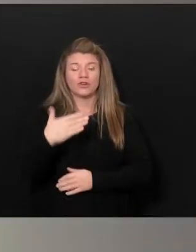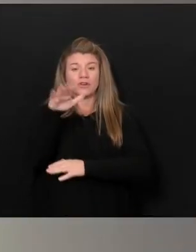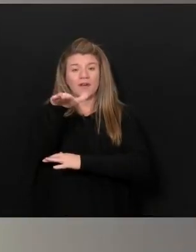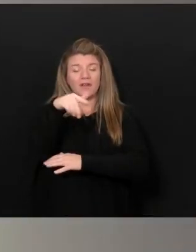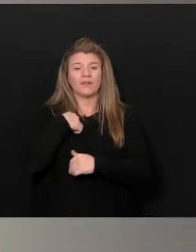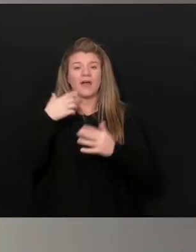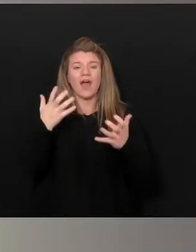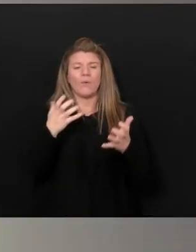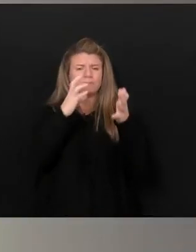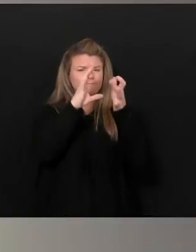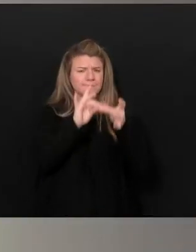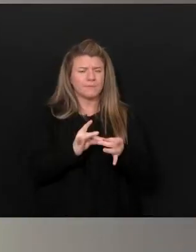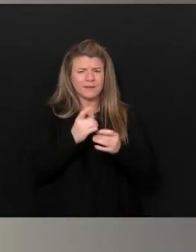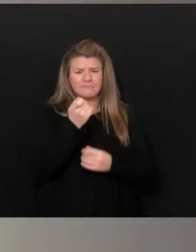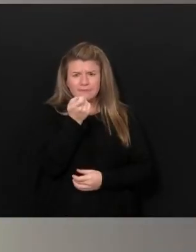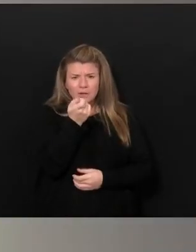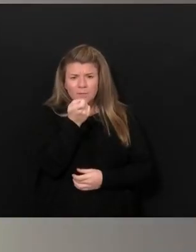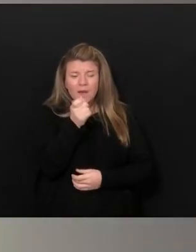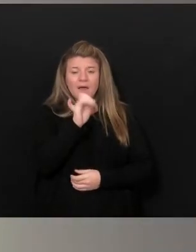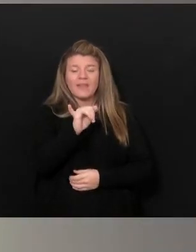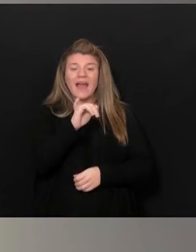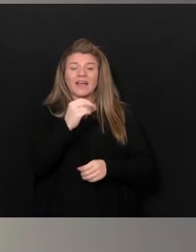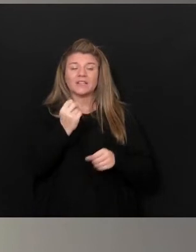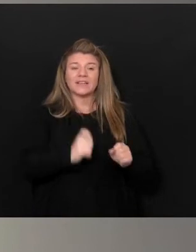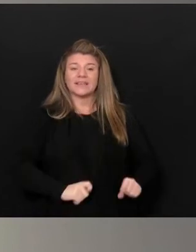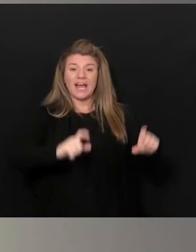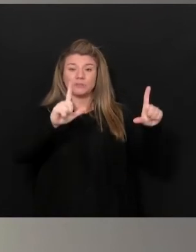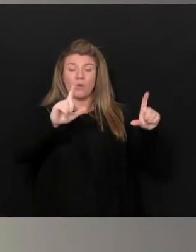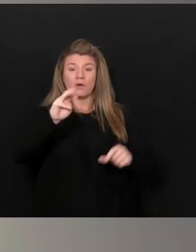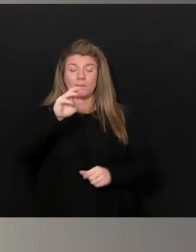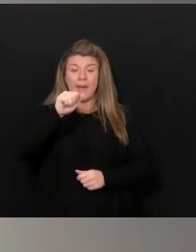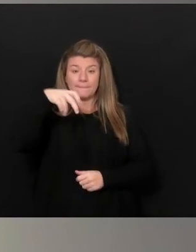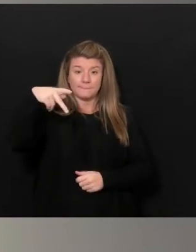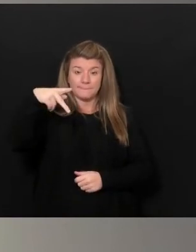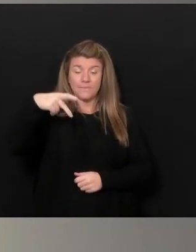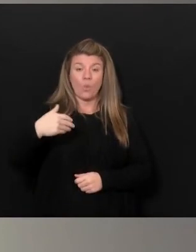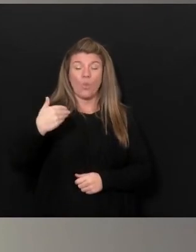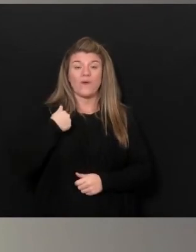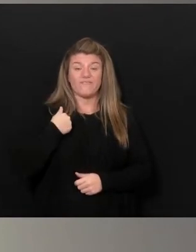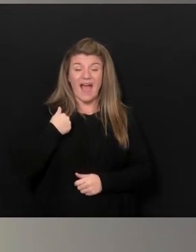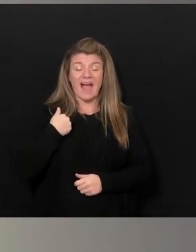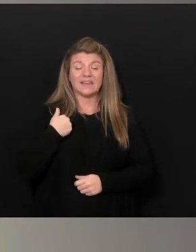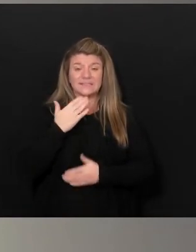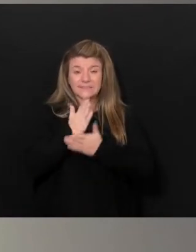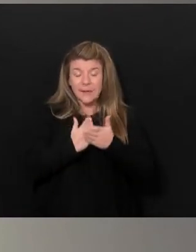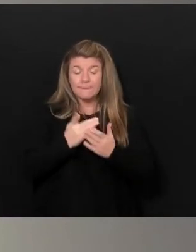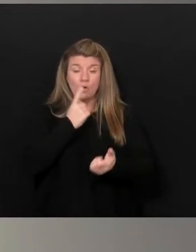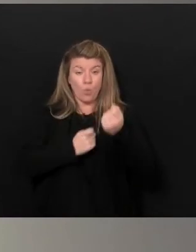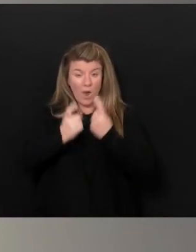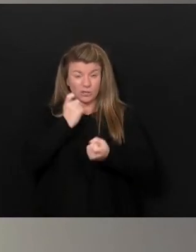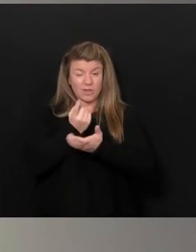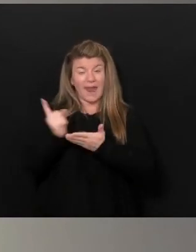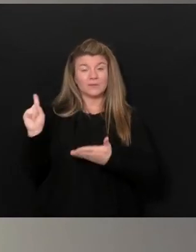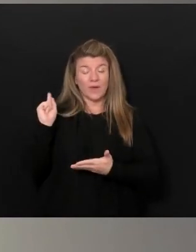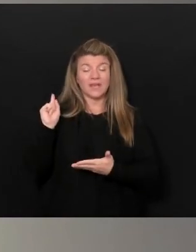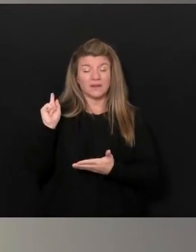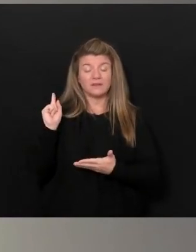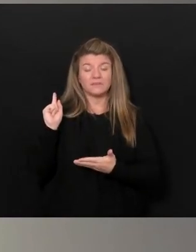talk for a few minutes about the dashboard and the map. We've had several questions over the past week